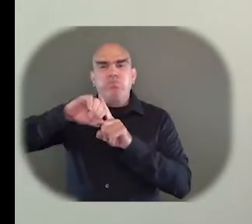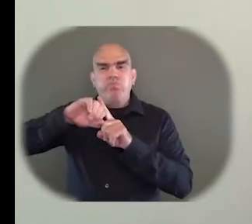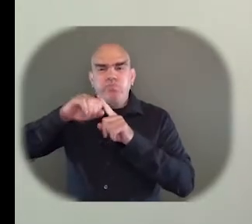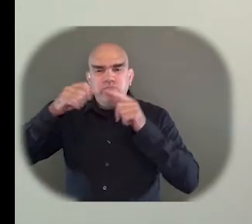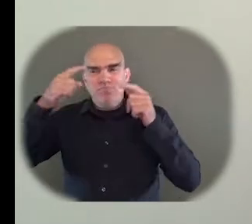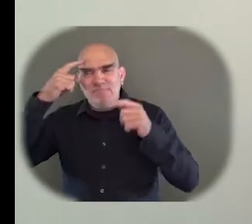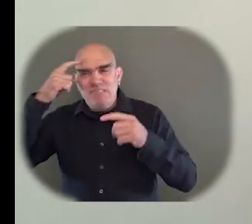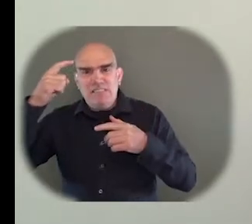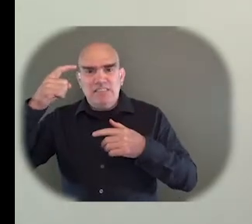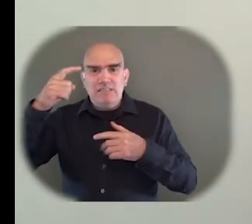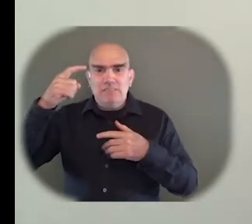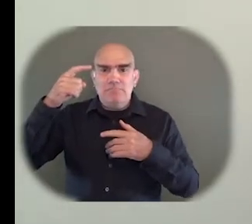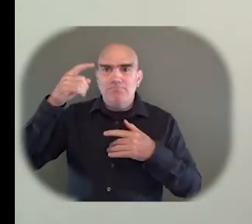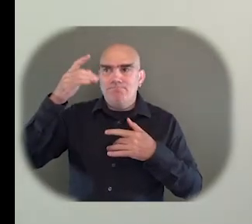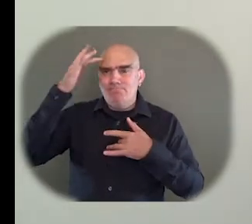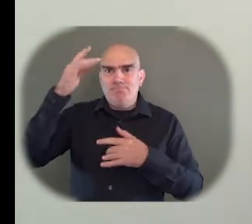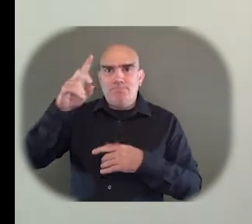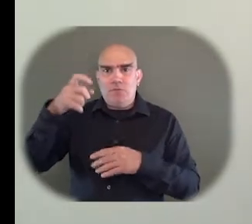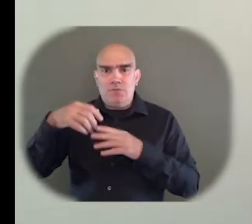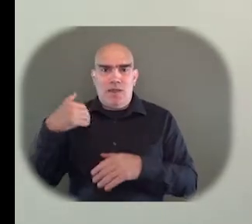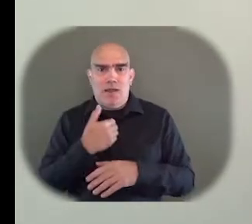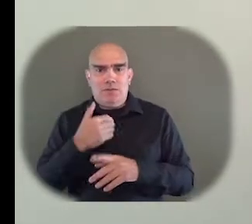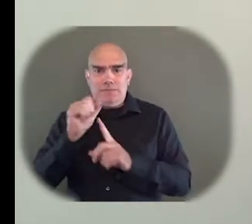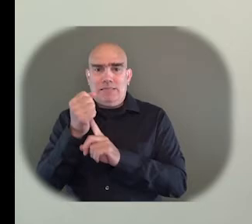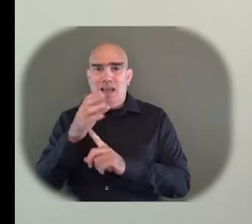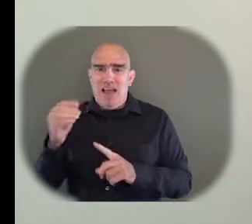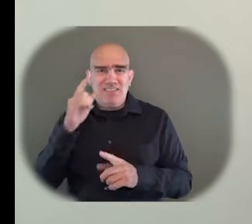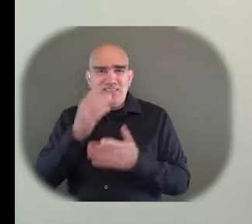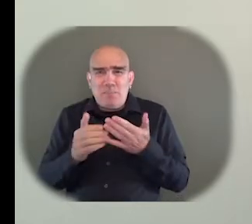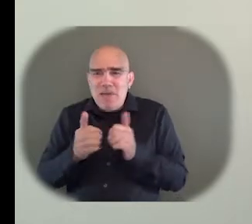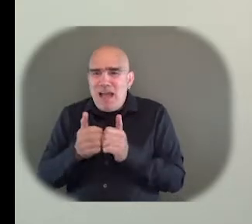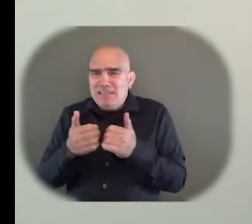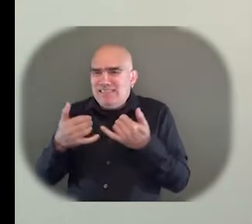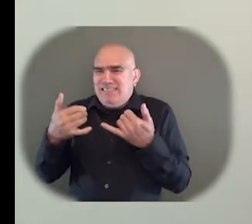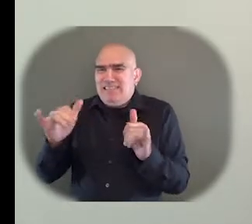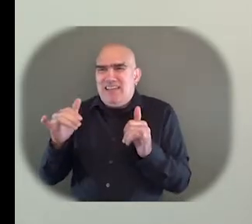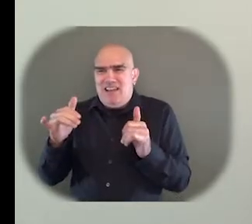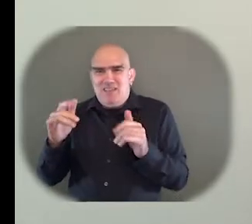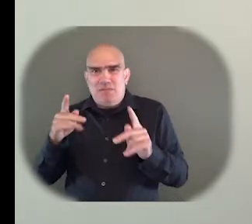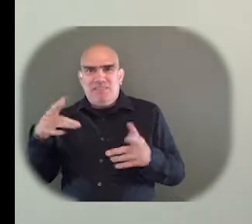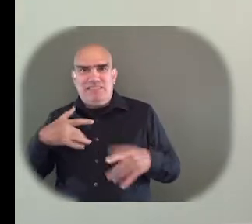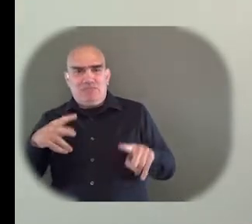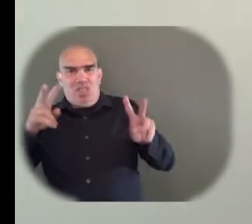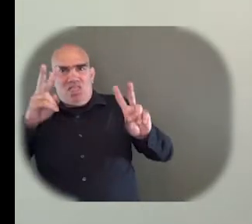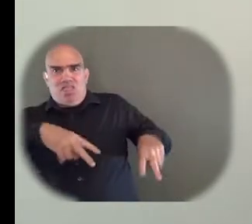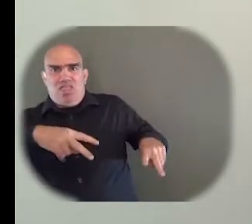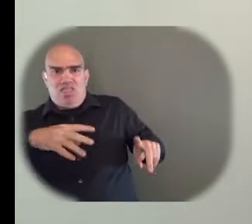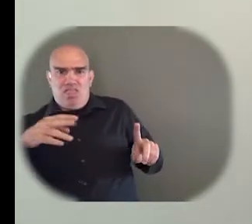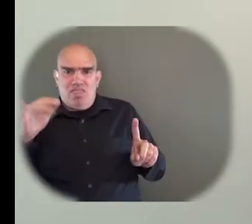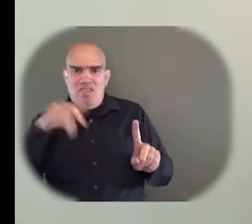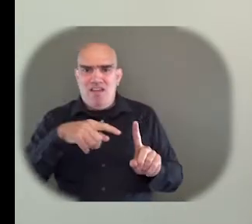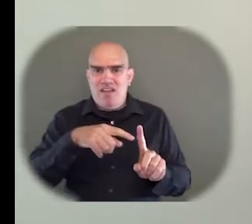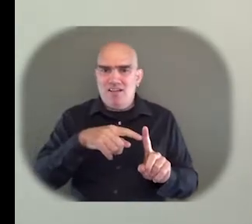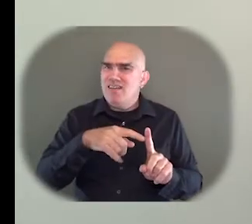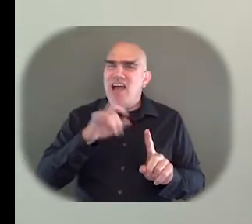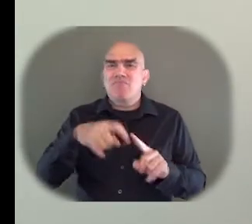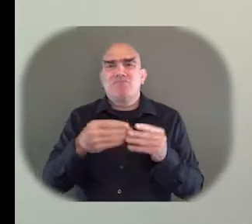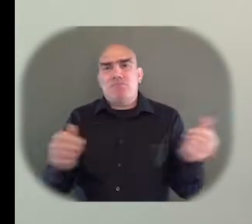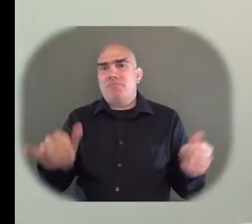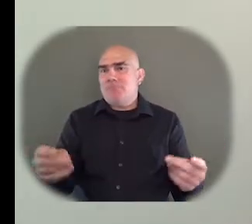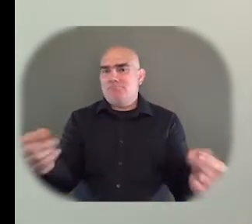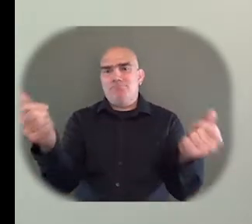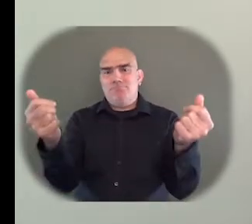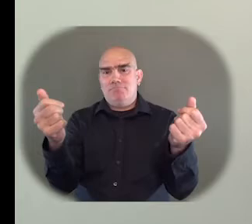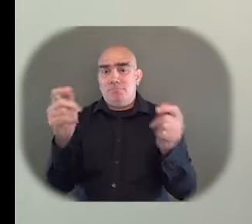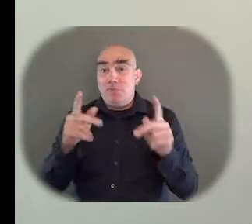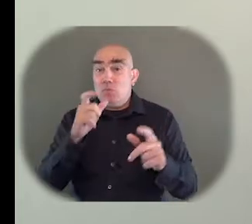health diagnoses in our society, and yet somehow, for some reason, have a stigma surrounding them. This needs